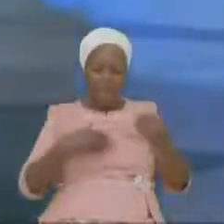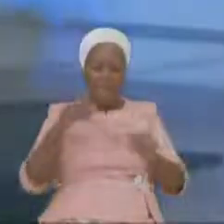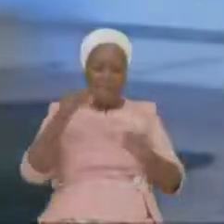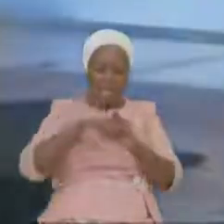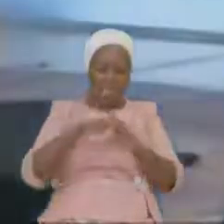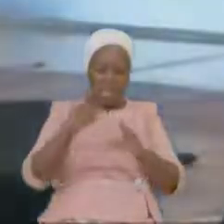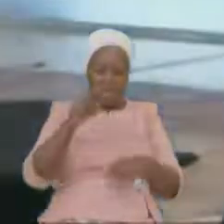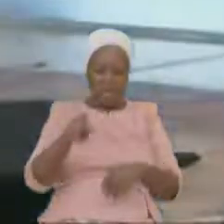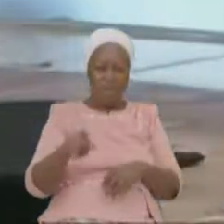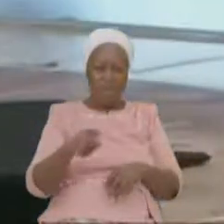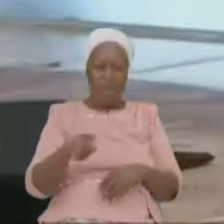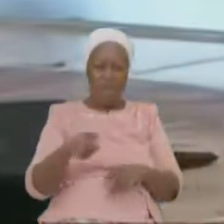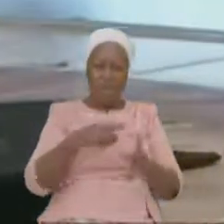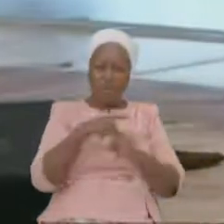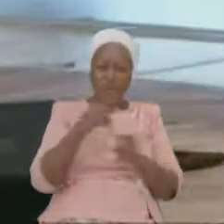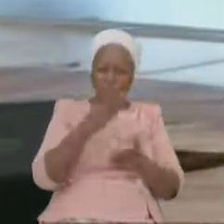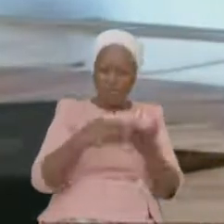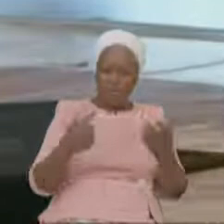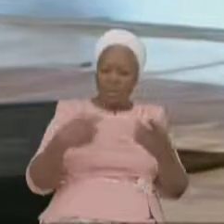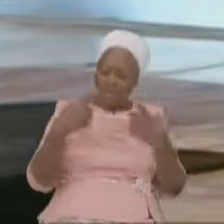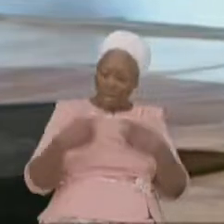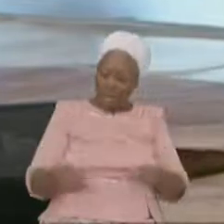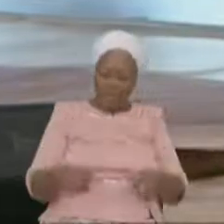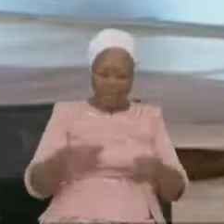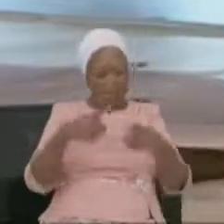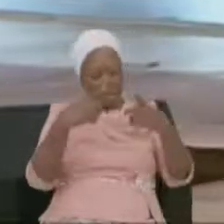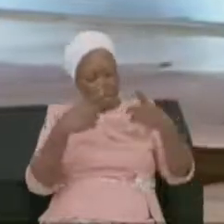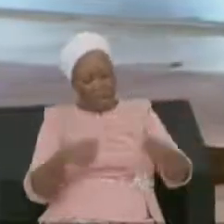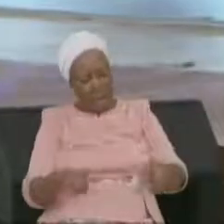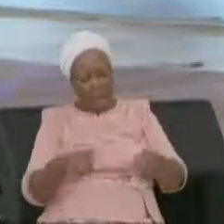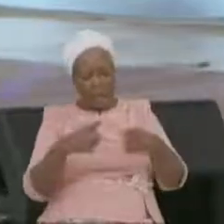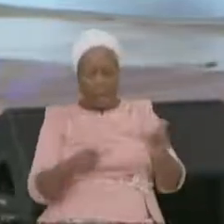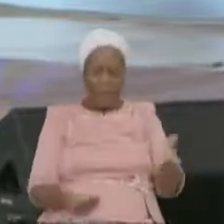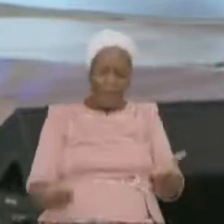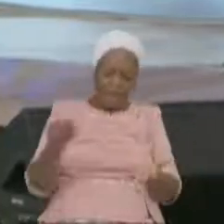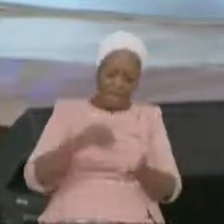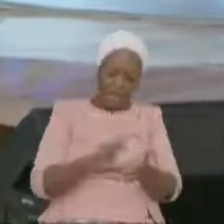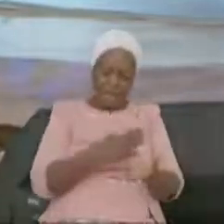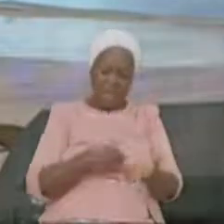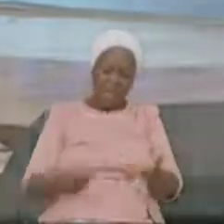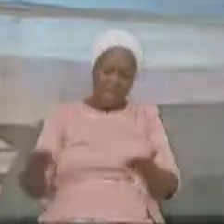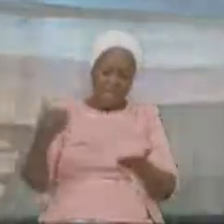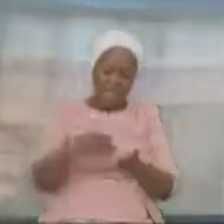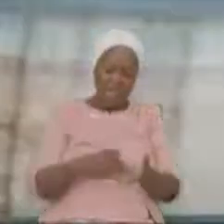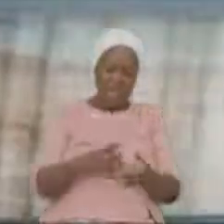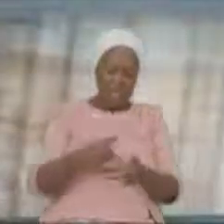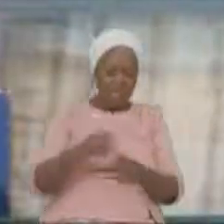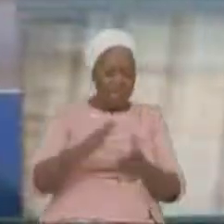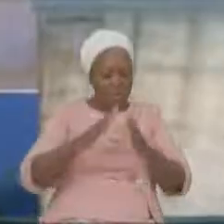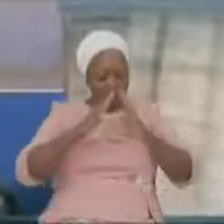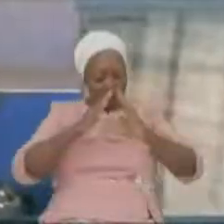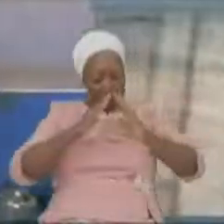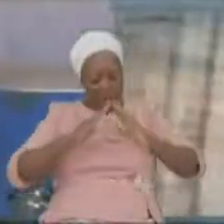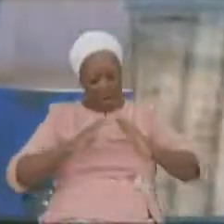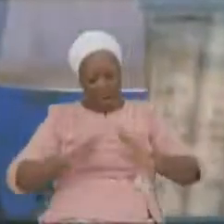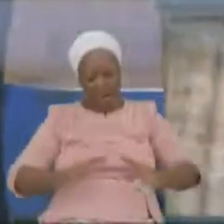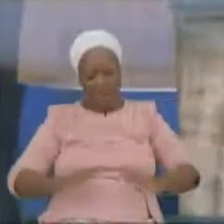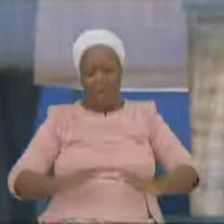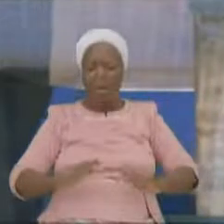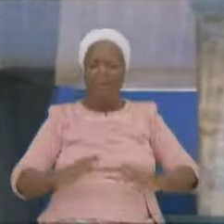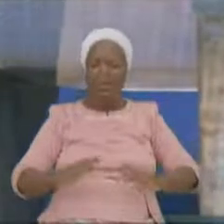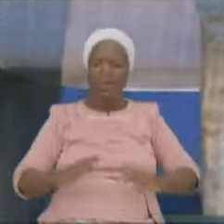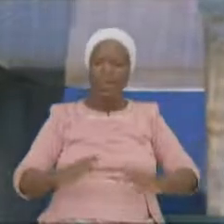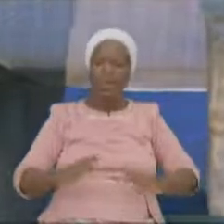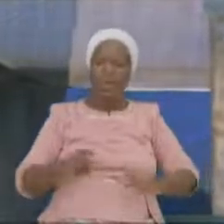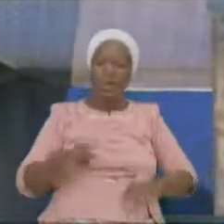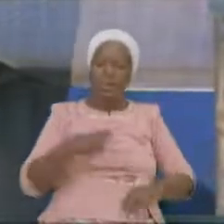Something happened and happened and happened again, and you were calm, you were cool,